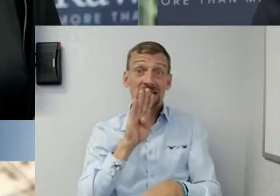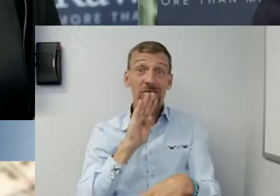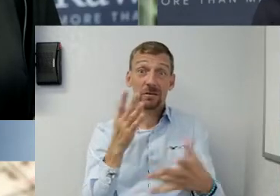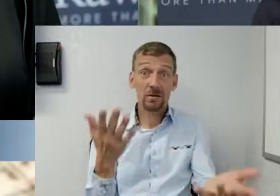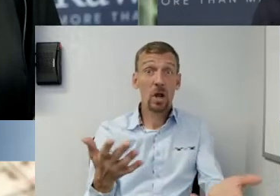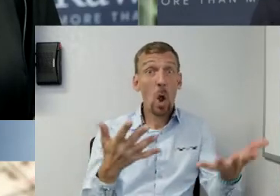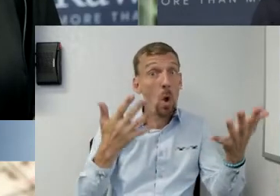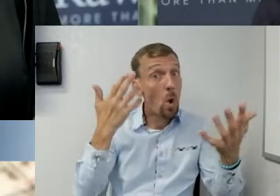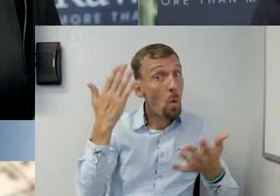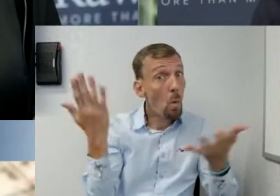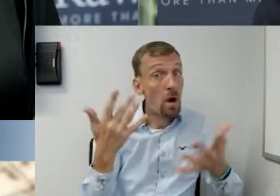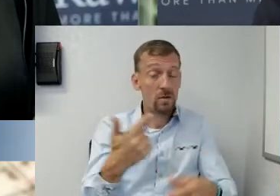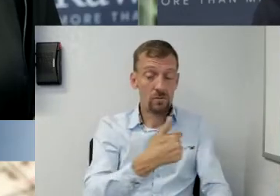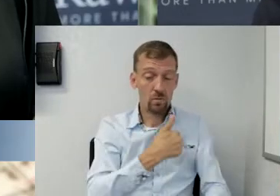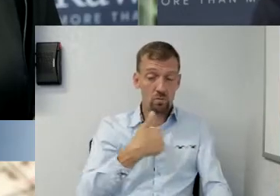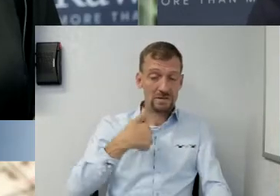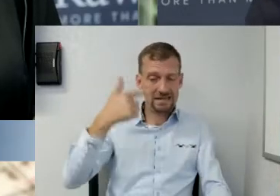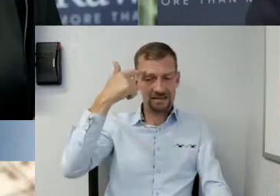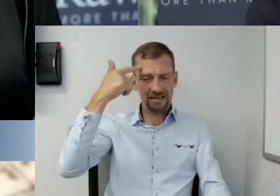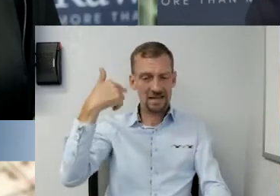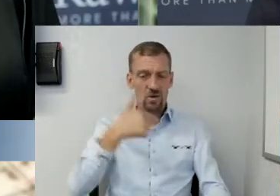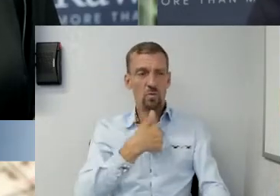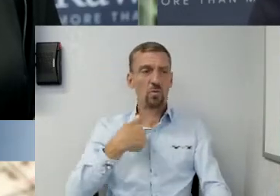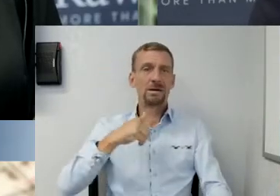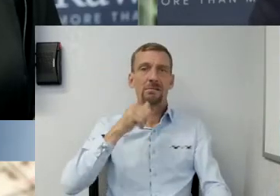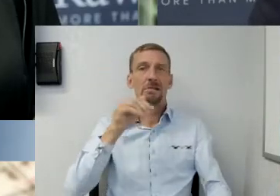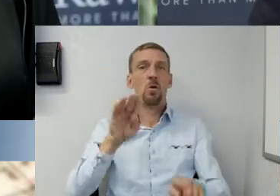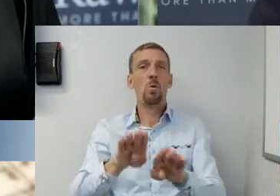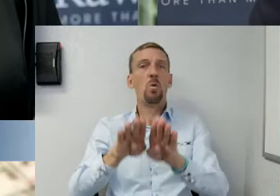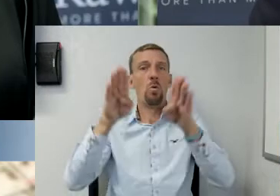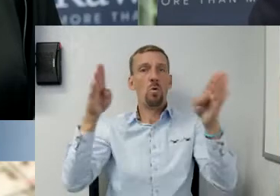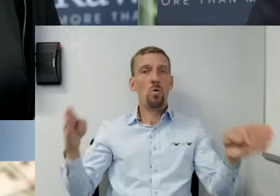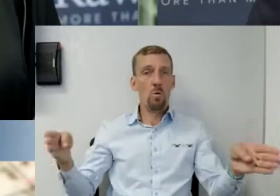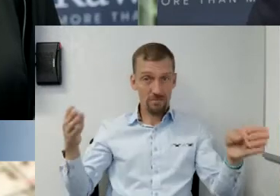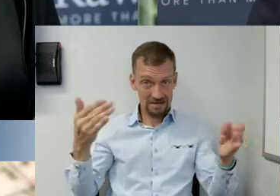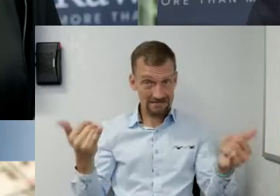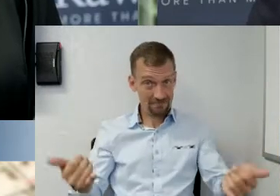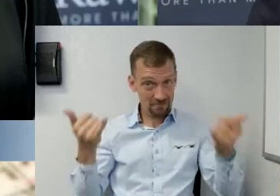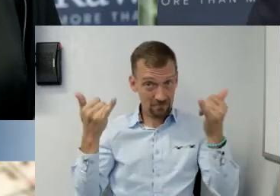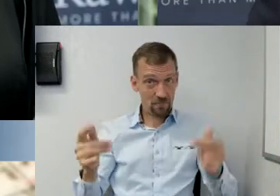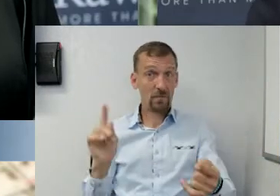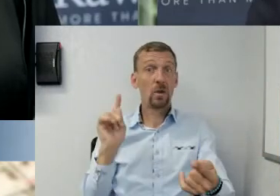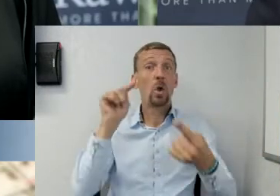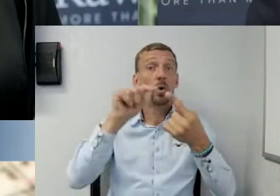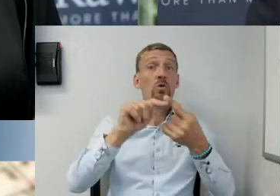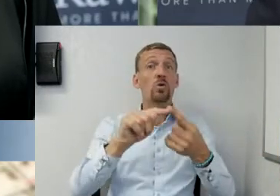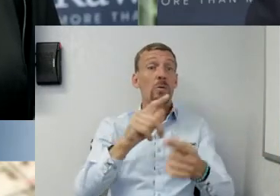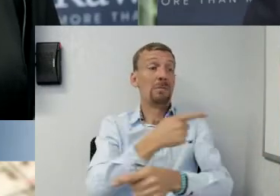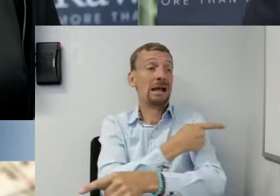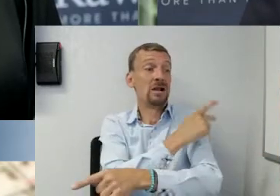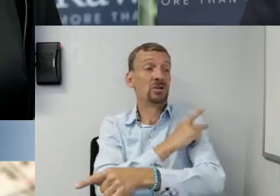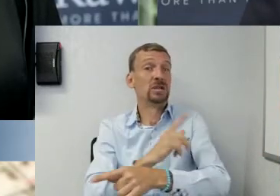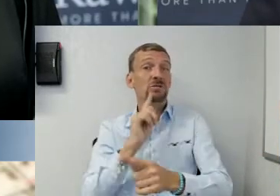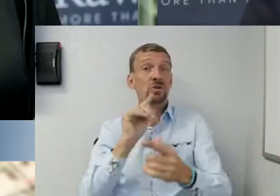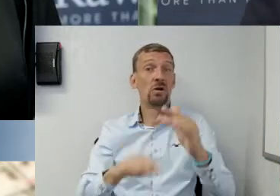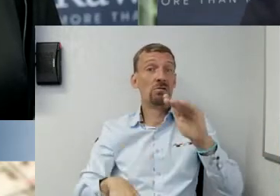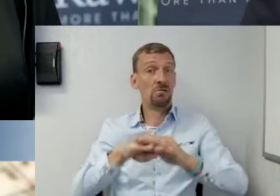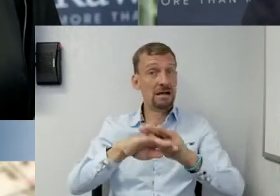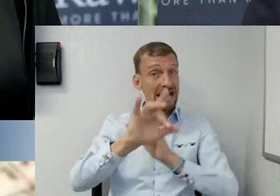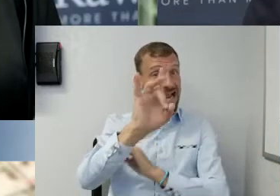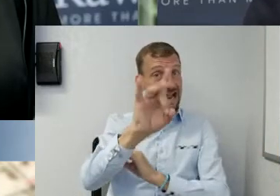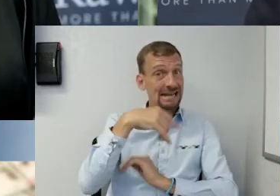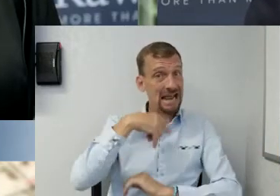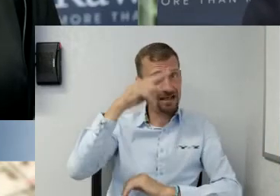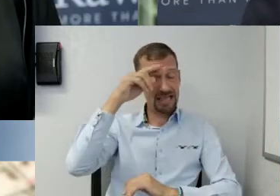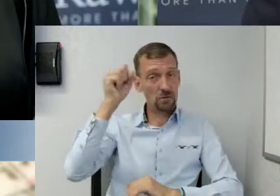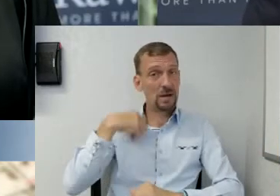keeps us from opening up a little bit, limiting the inpatient surgeries to just 8. We could probably slowly